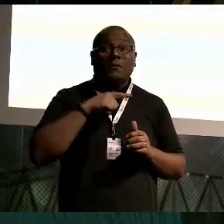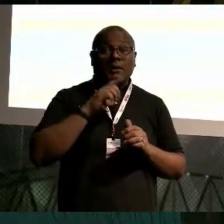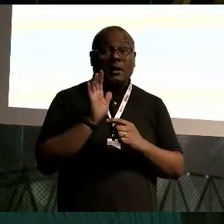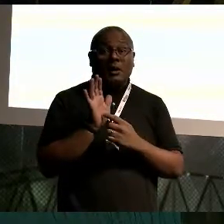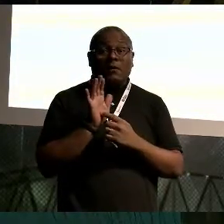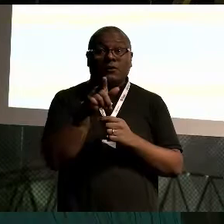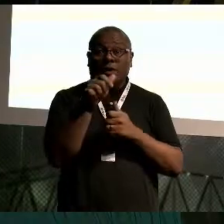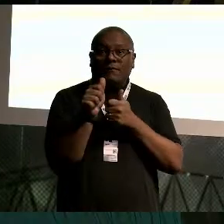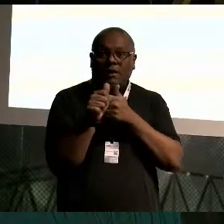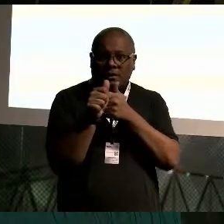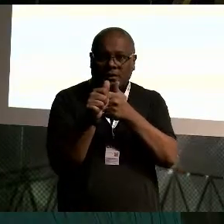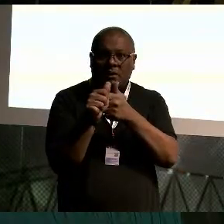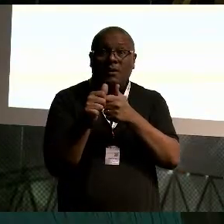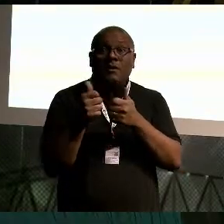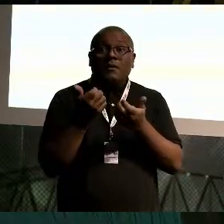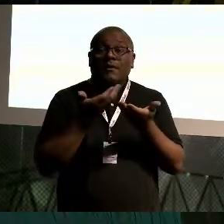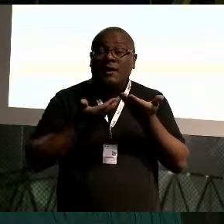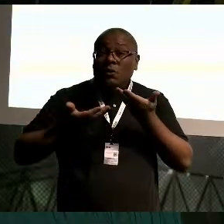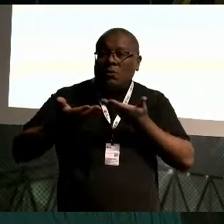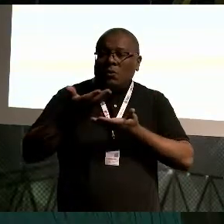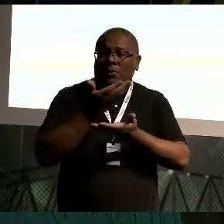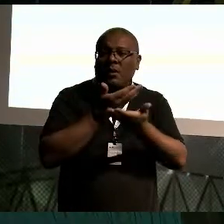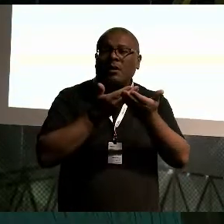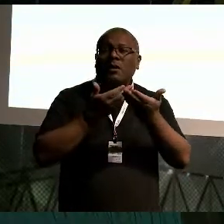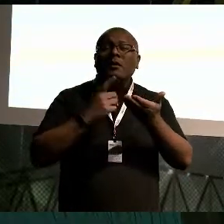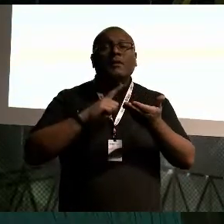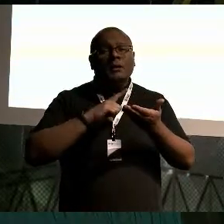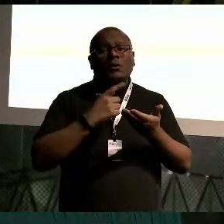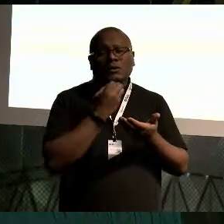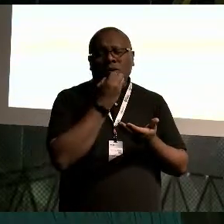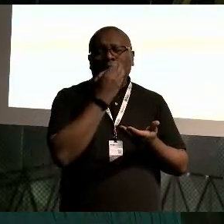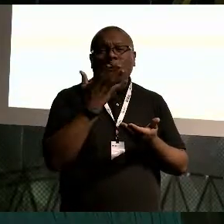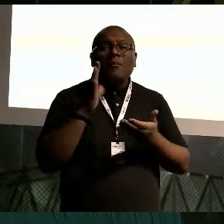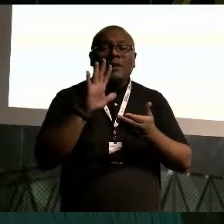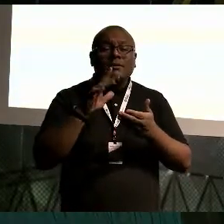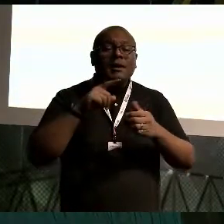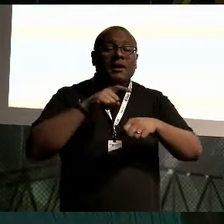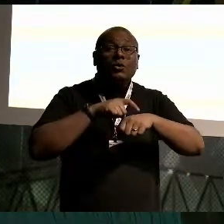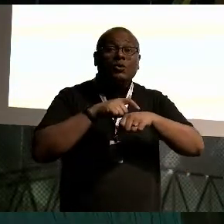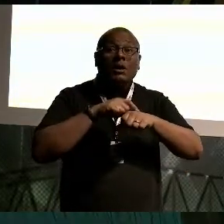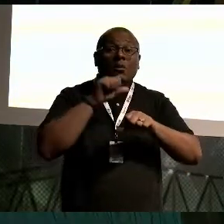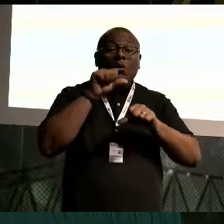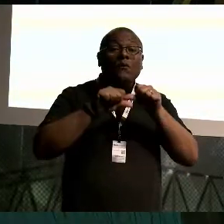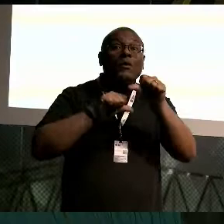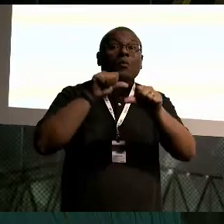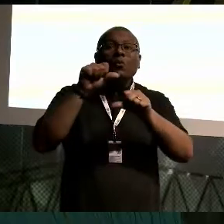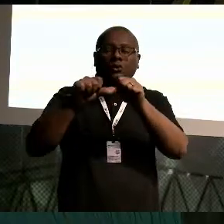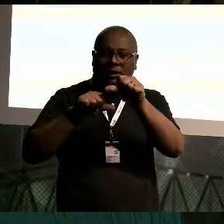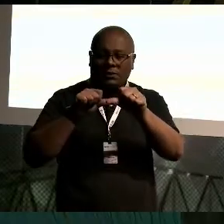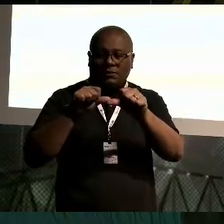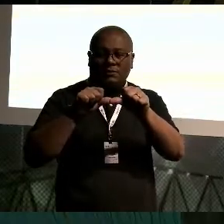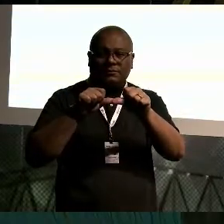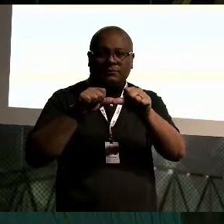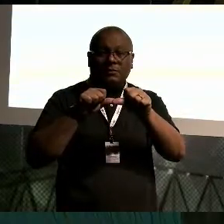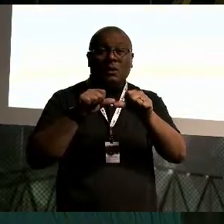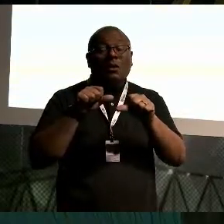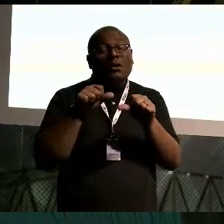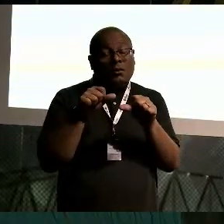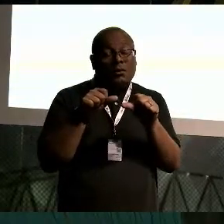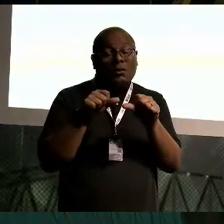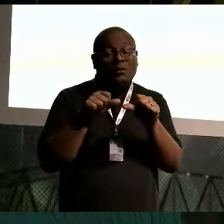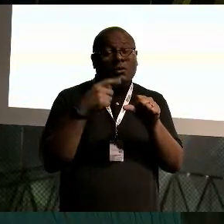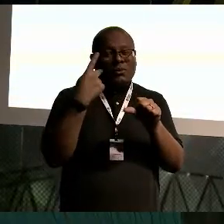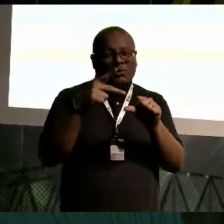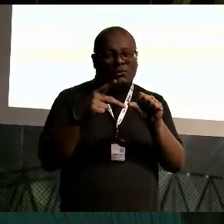They don't know about each other, and that's a really good thing because you can change your services independently. Your services can be